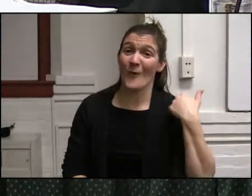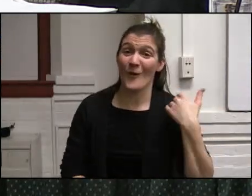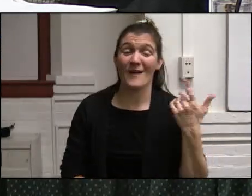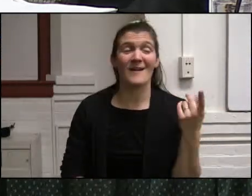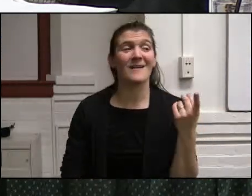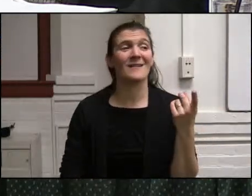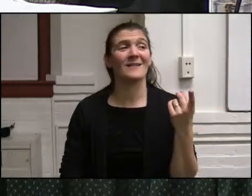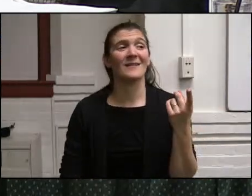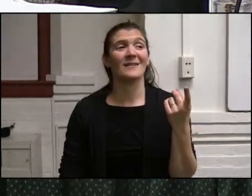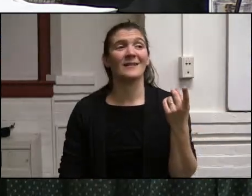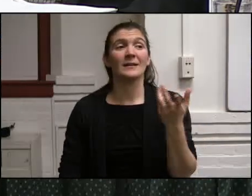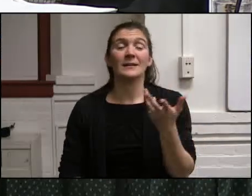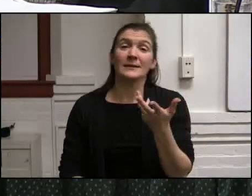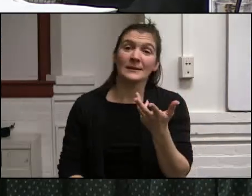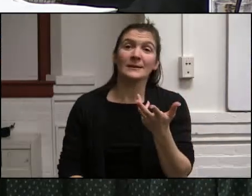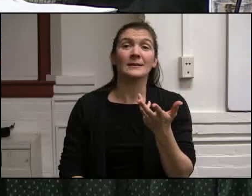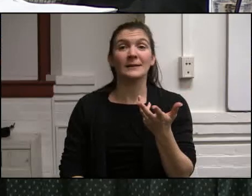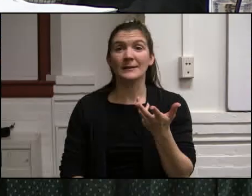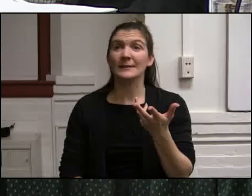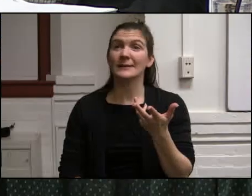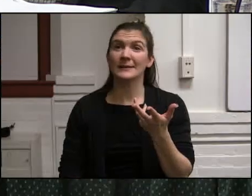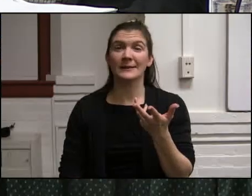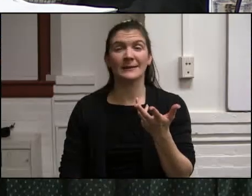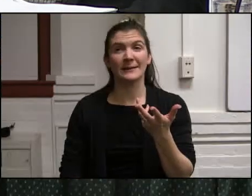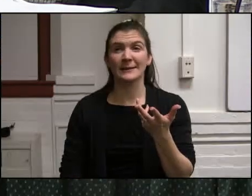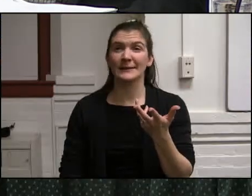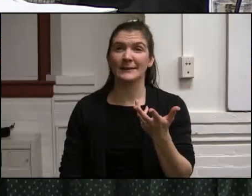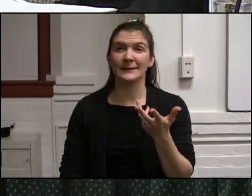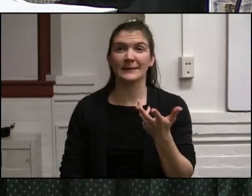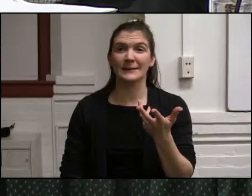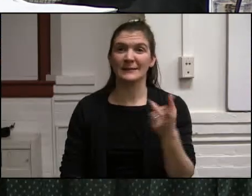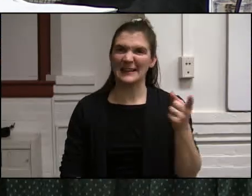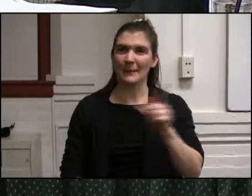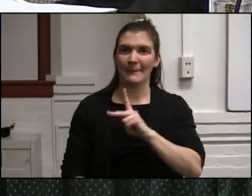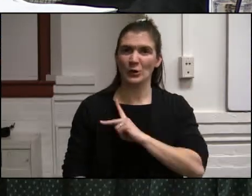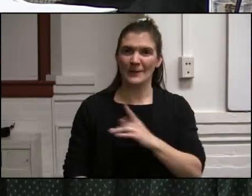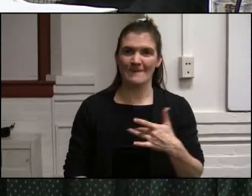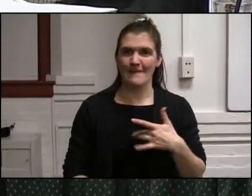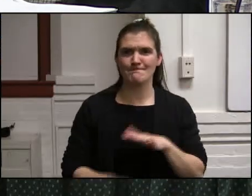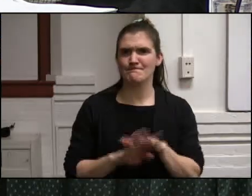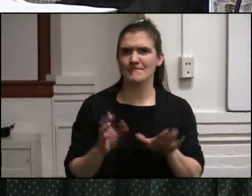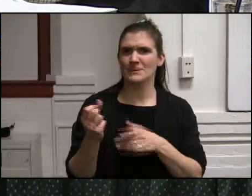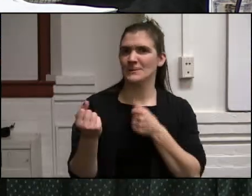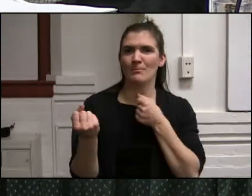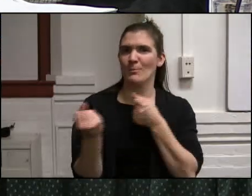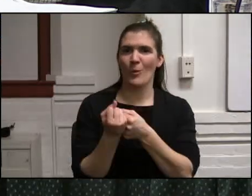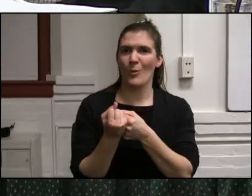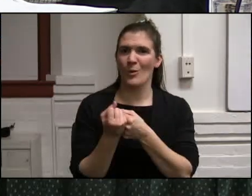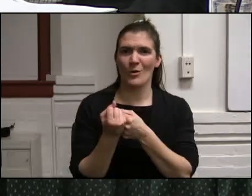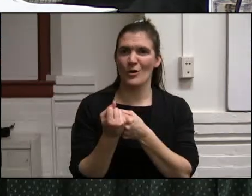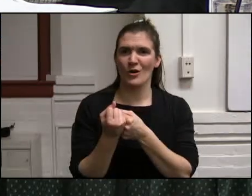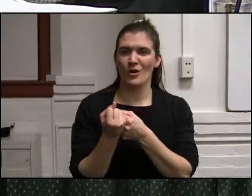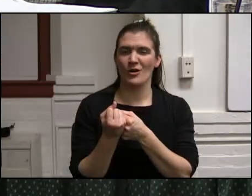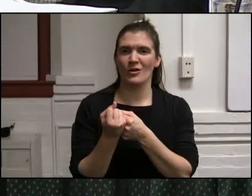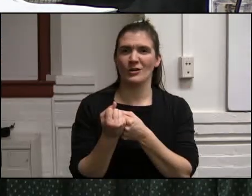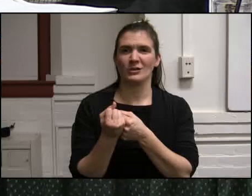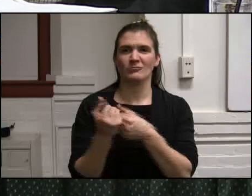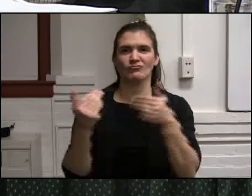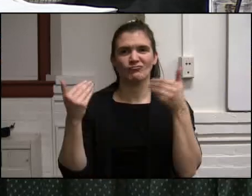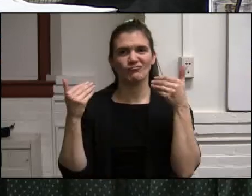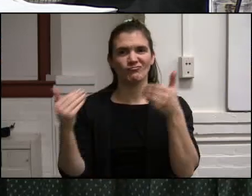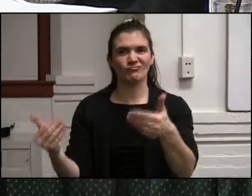that there wasn't, he personally didn't support going